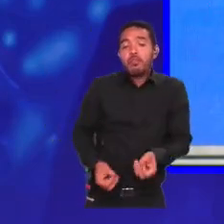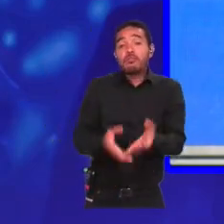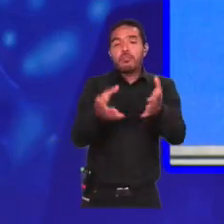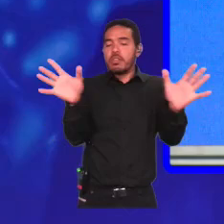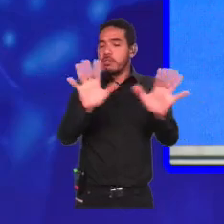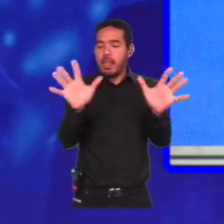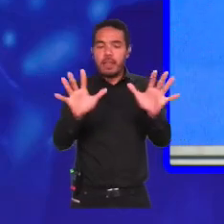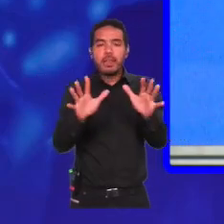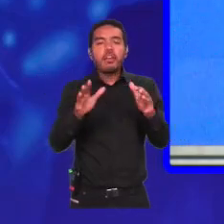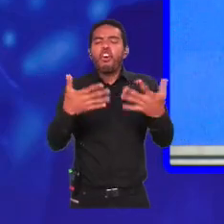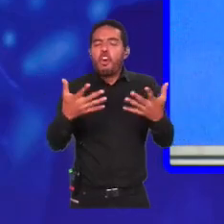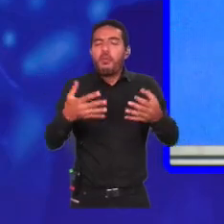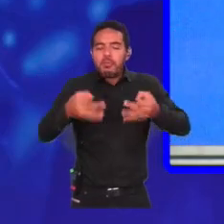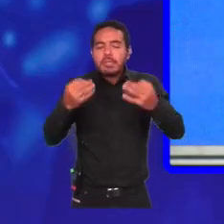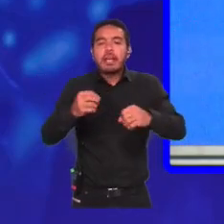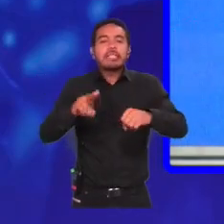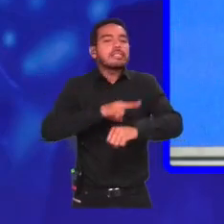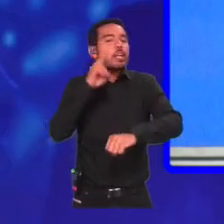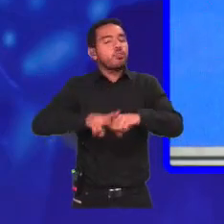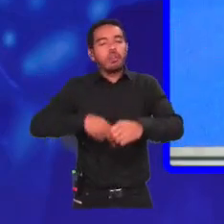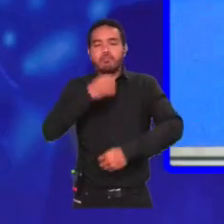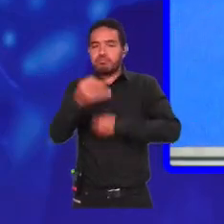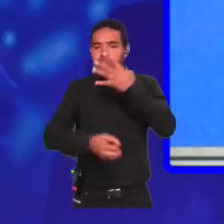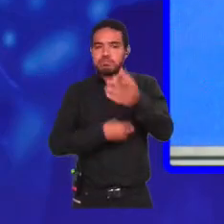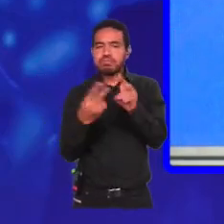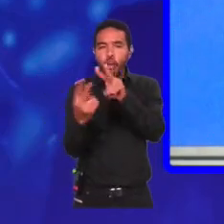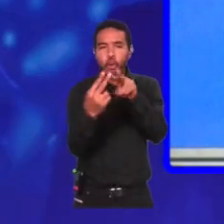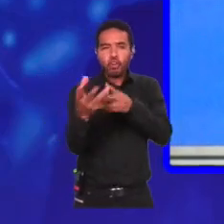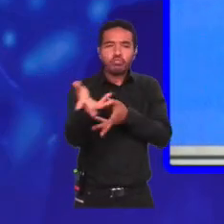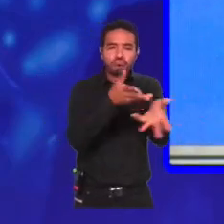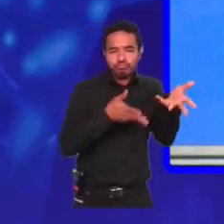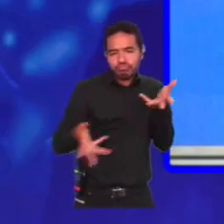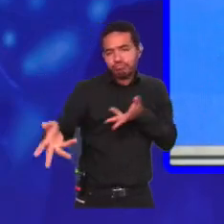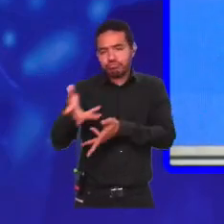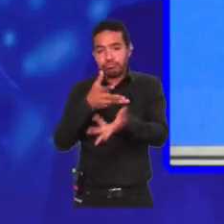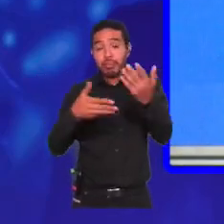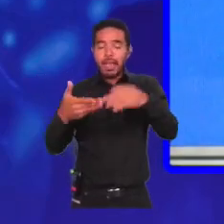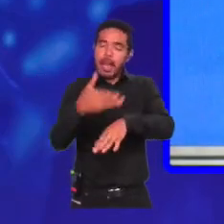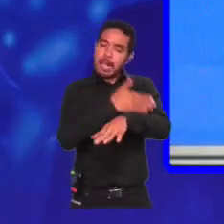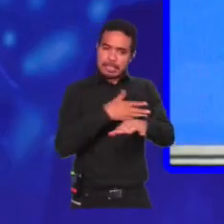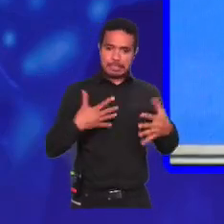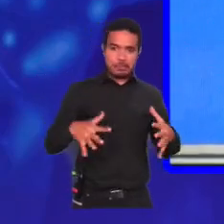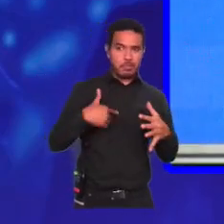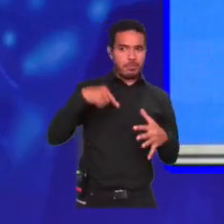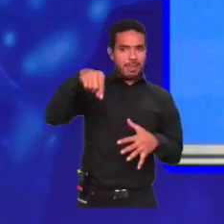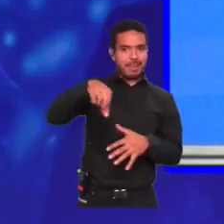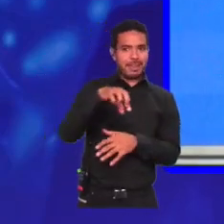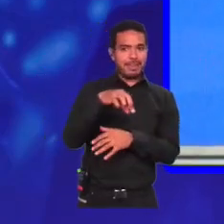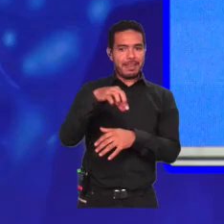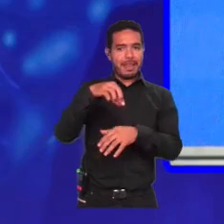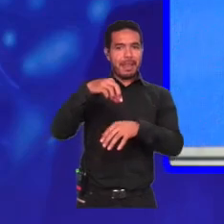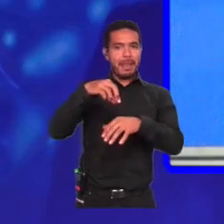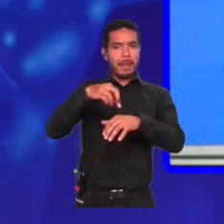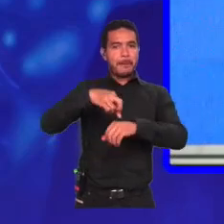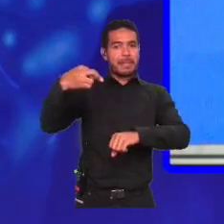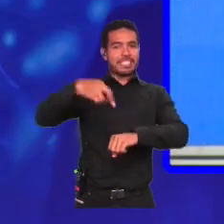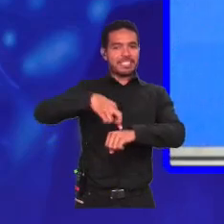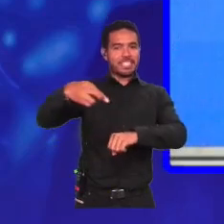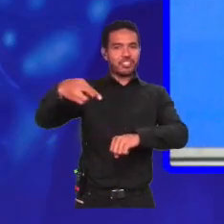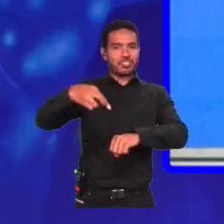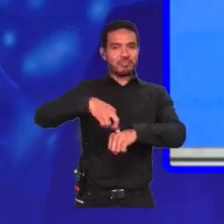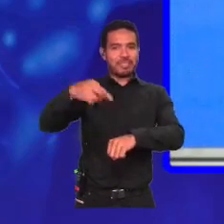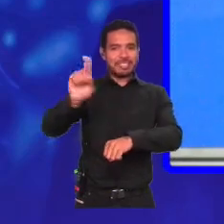So I was a little bit nervous moving to PlayStation. It's like, hey, how is the culture? And I was gladly surprised that studio, small team